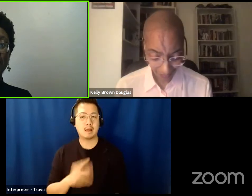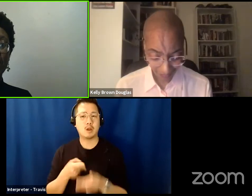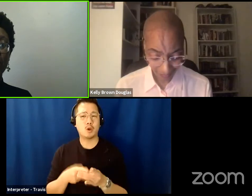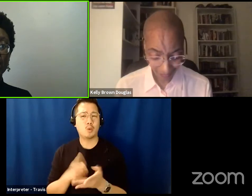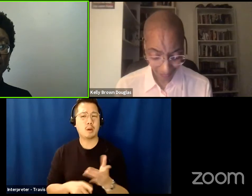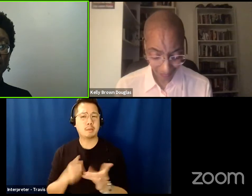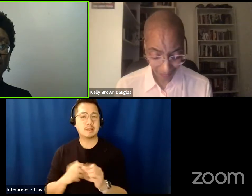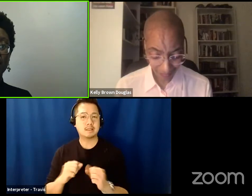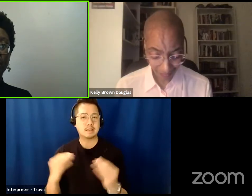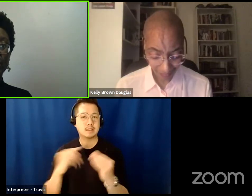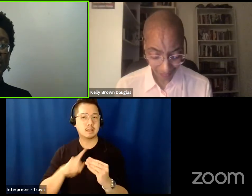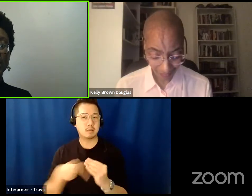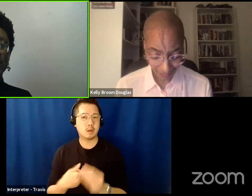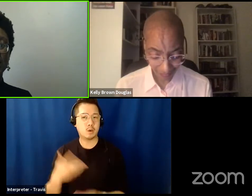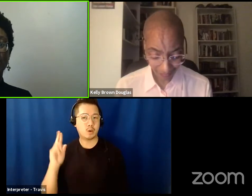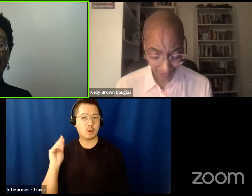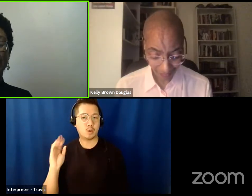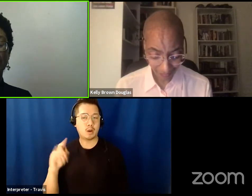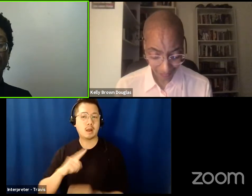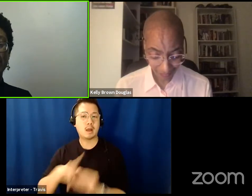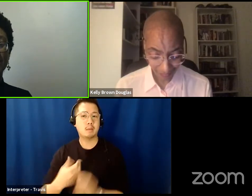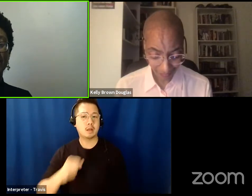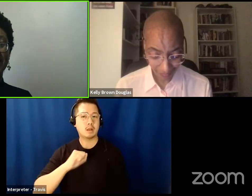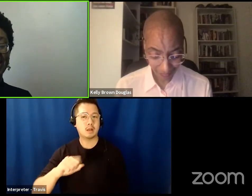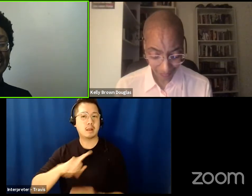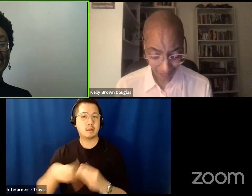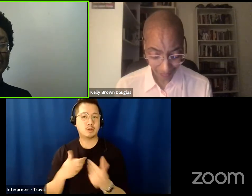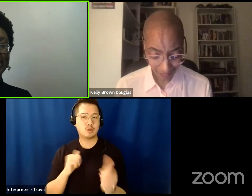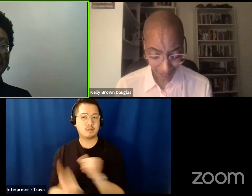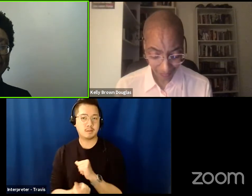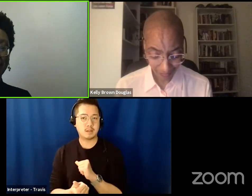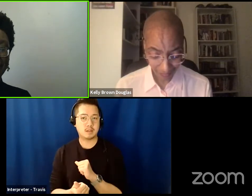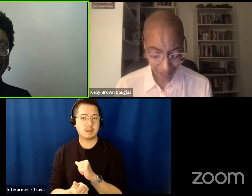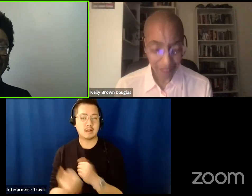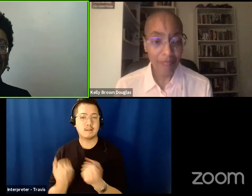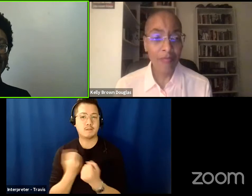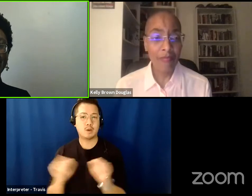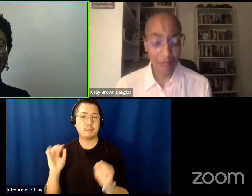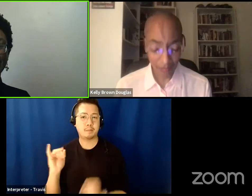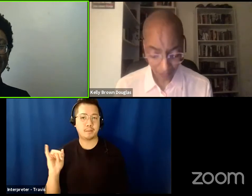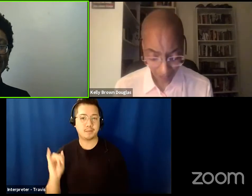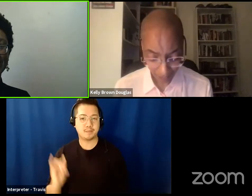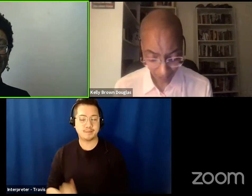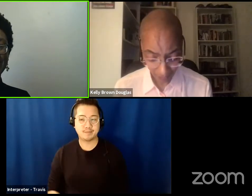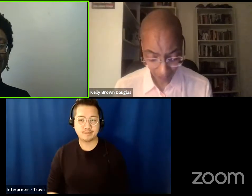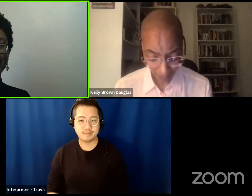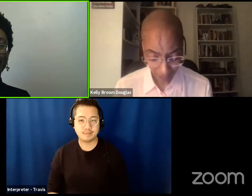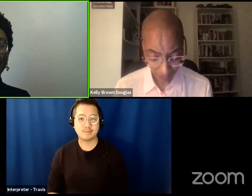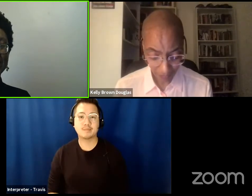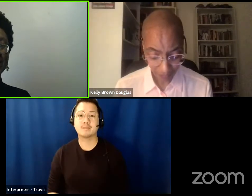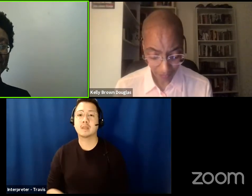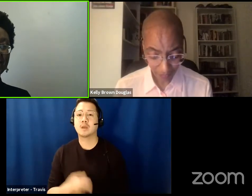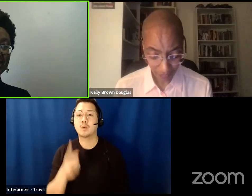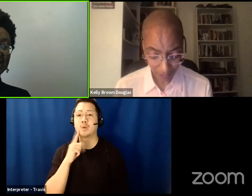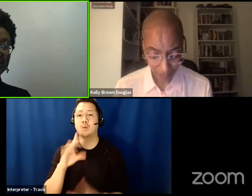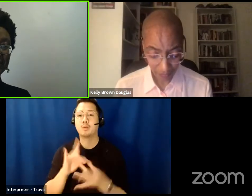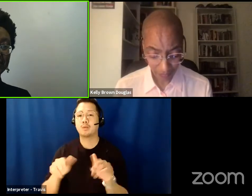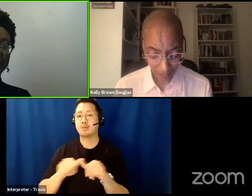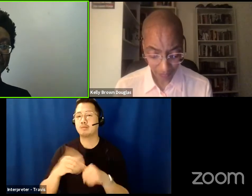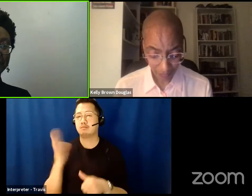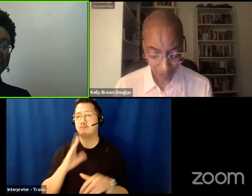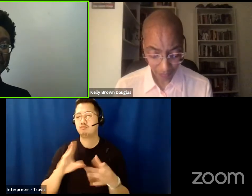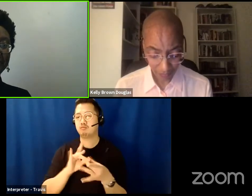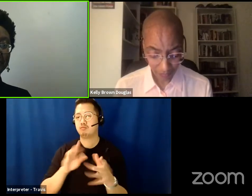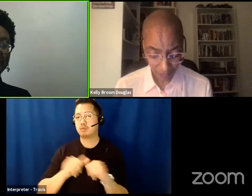Teach Us About Race, Resilience and Transformation and Freedom, that was released at the end of 2020.